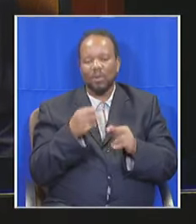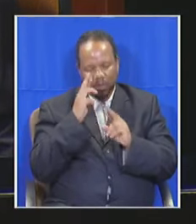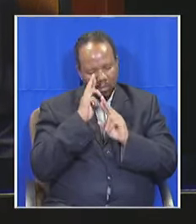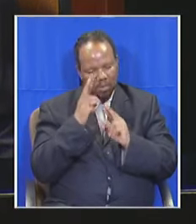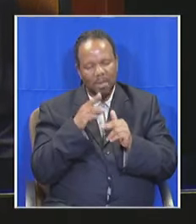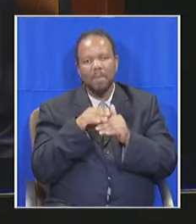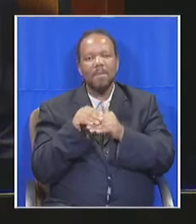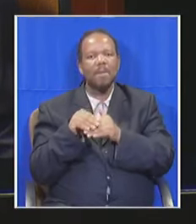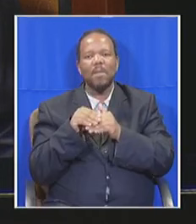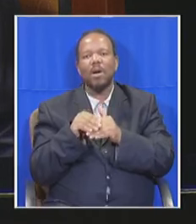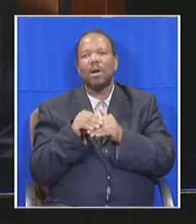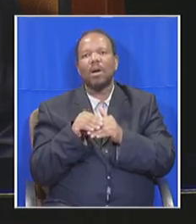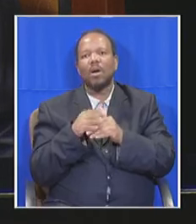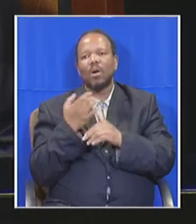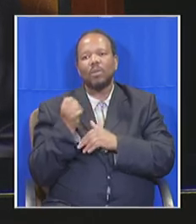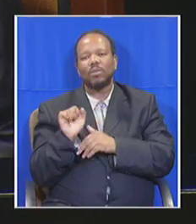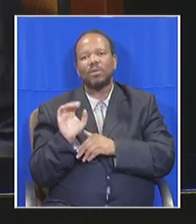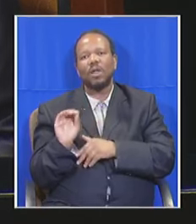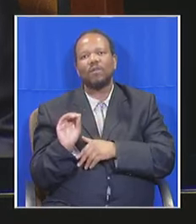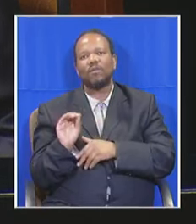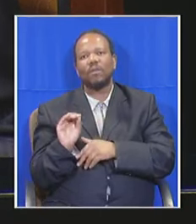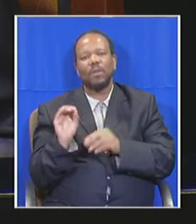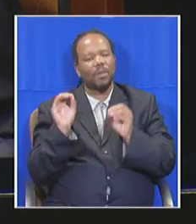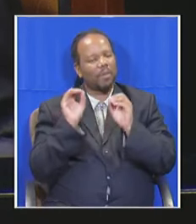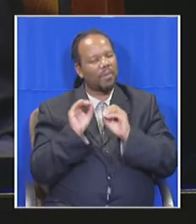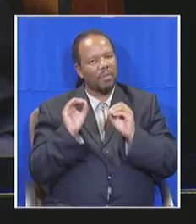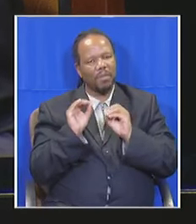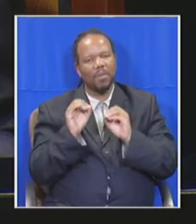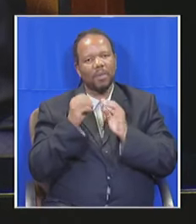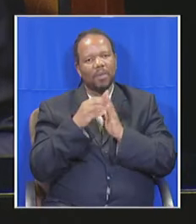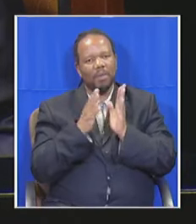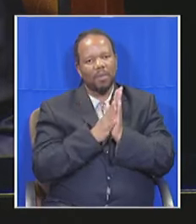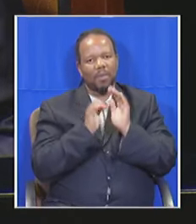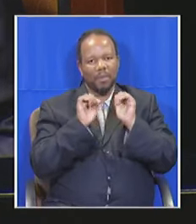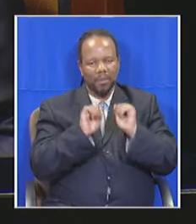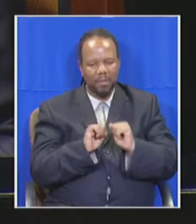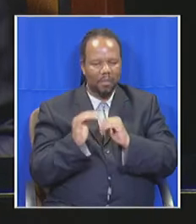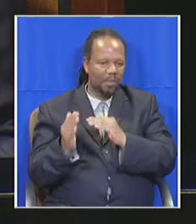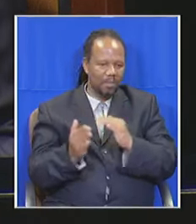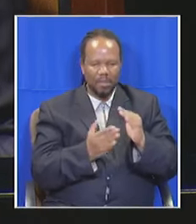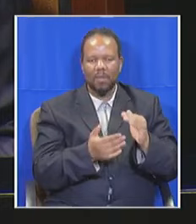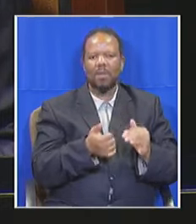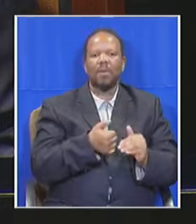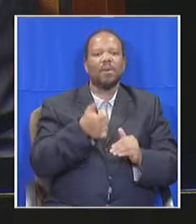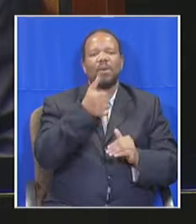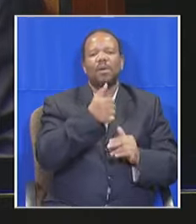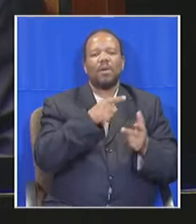any objections to that? No objections agreed to. The Secretary will read the fourth